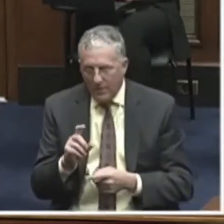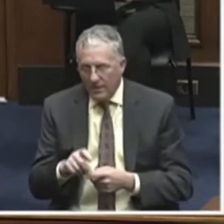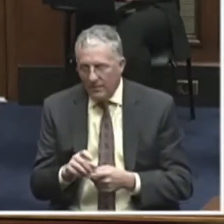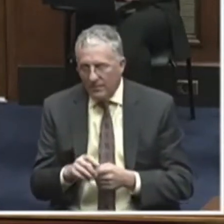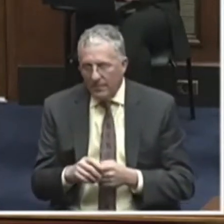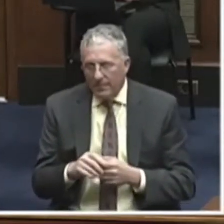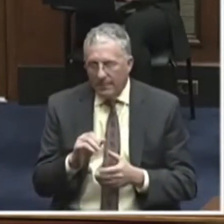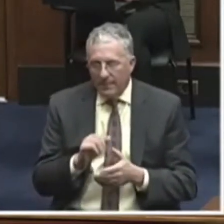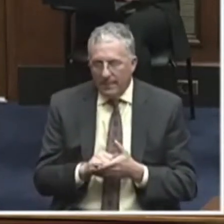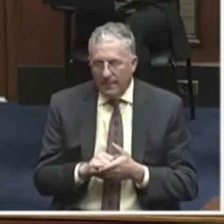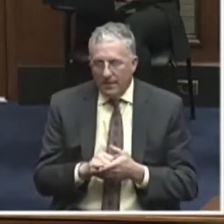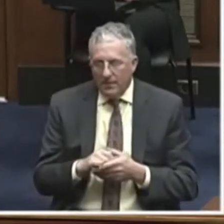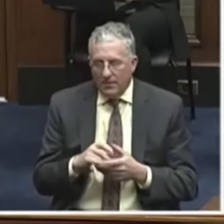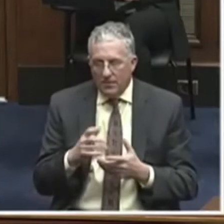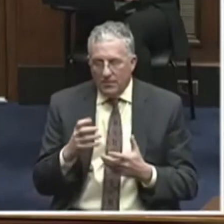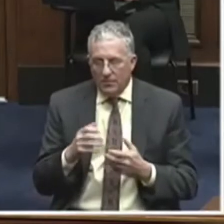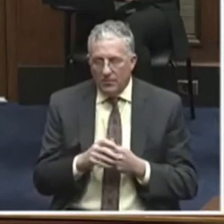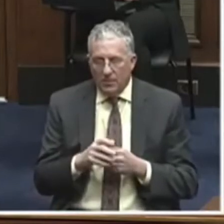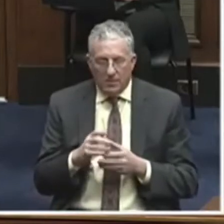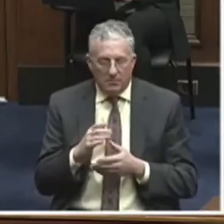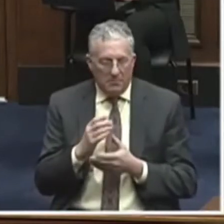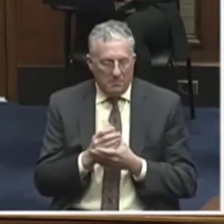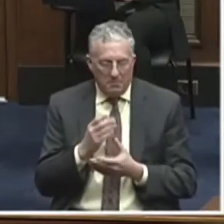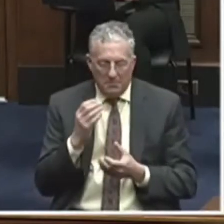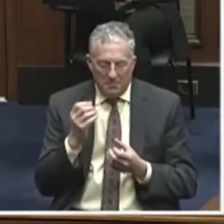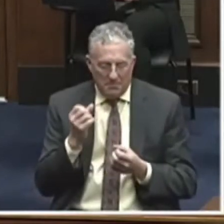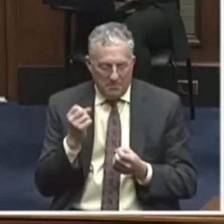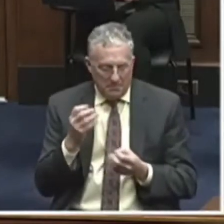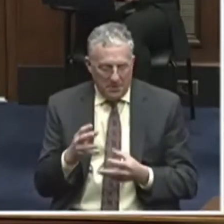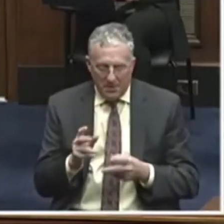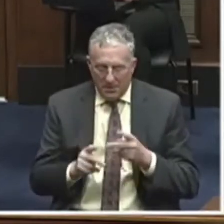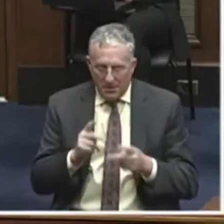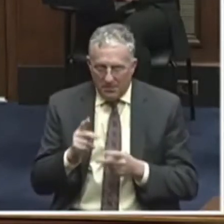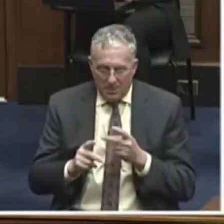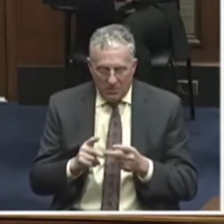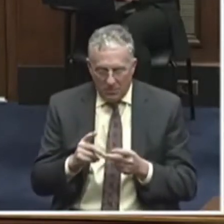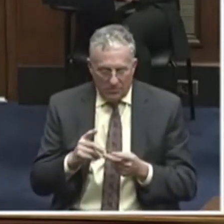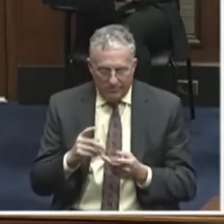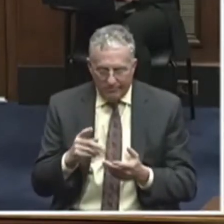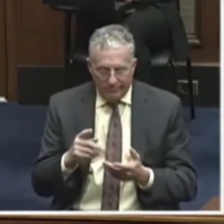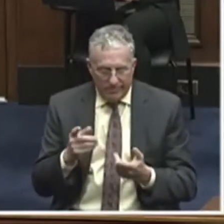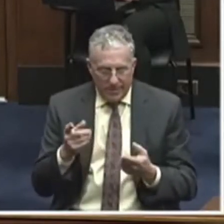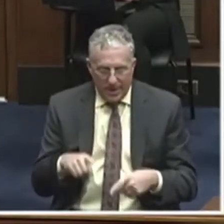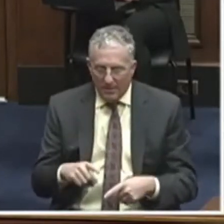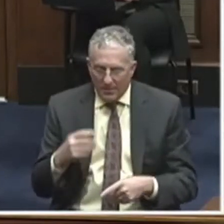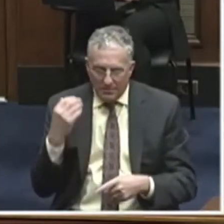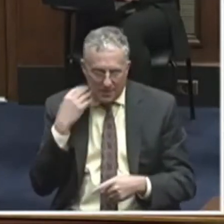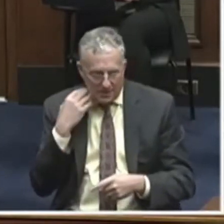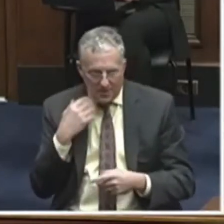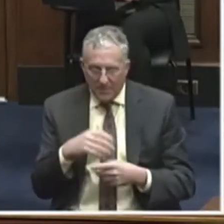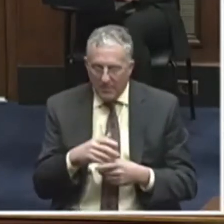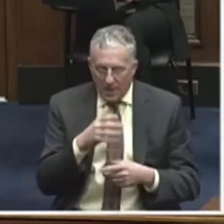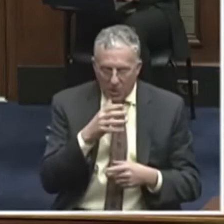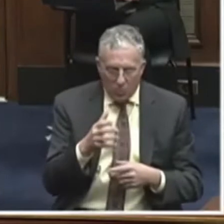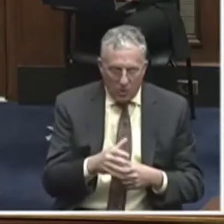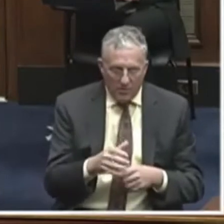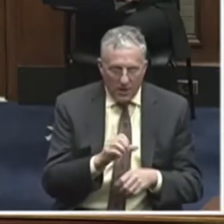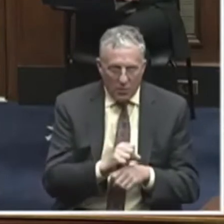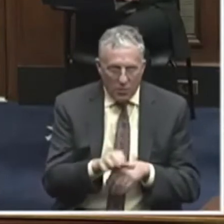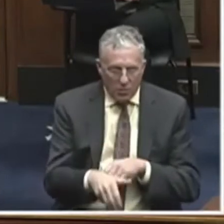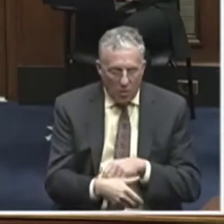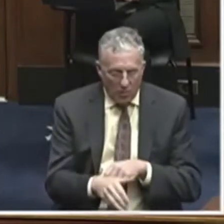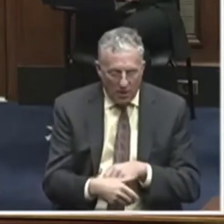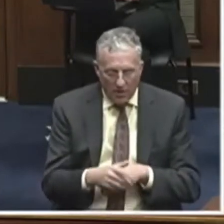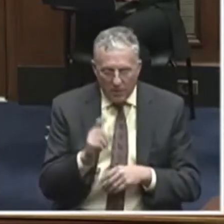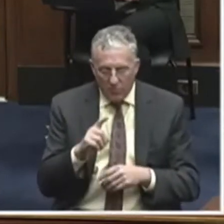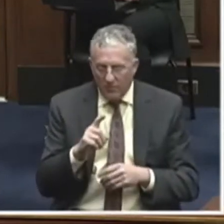heart conditions ending up with parents in bankruptcy is not healthcare justice. A grandmother working the night shift so she can scrape together cash for insulin is not